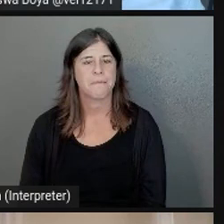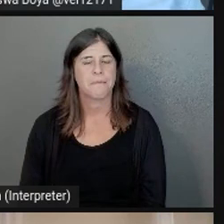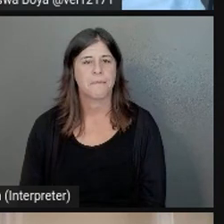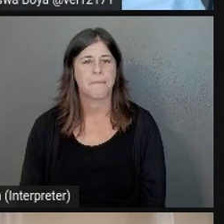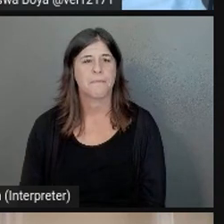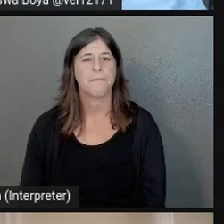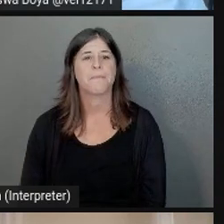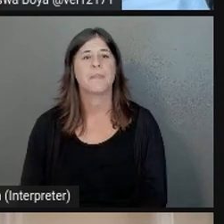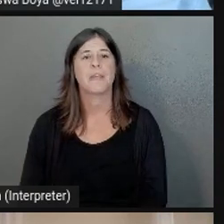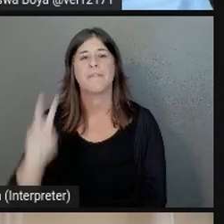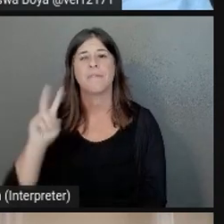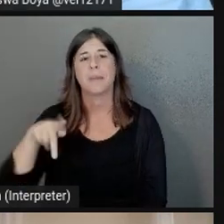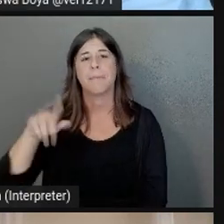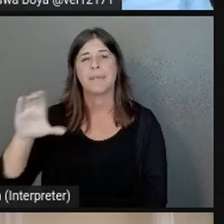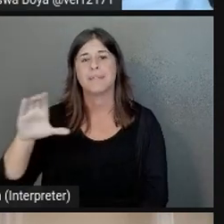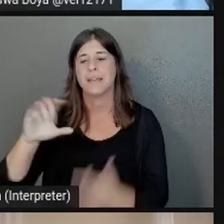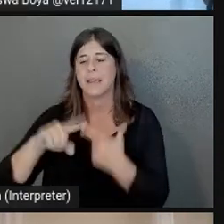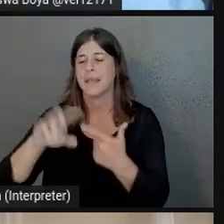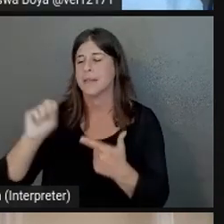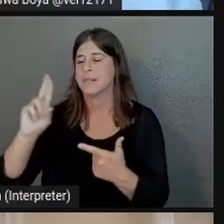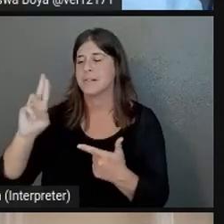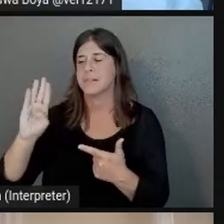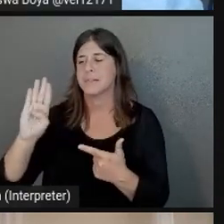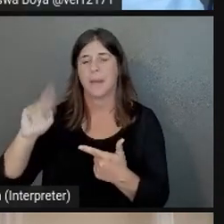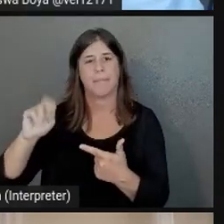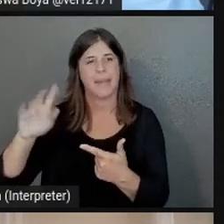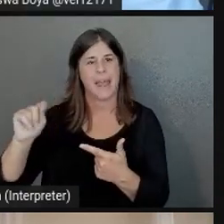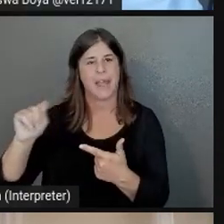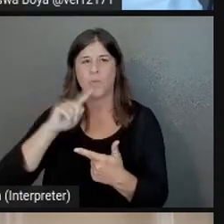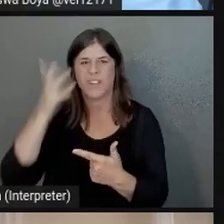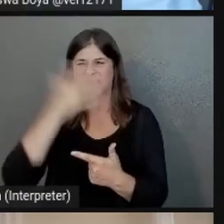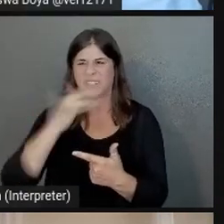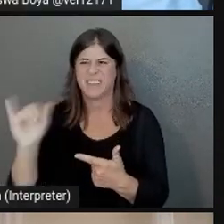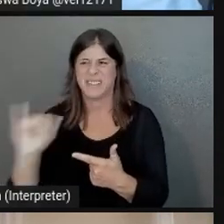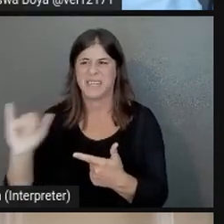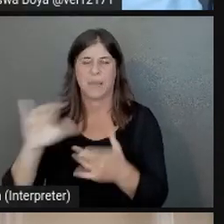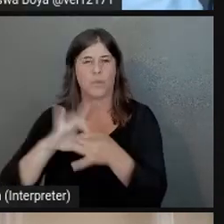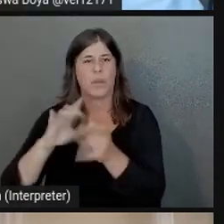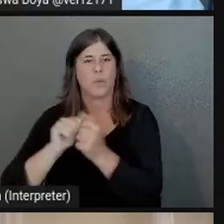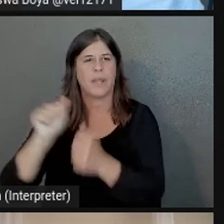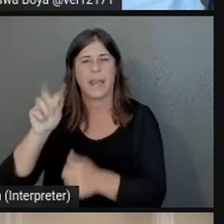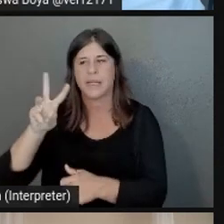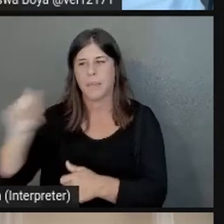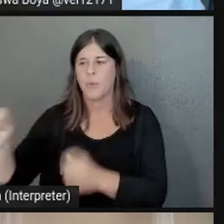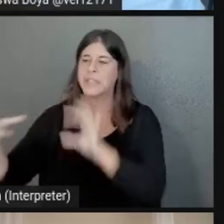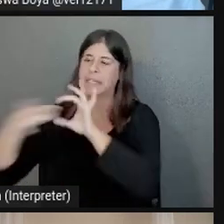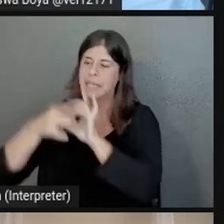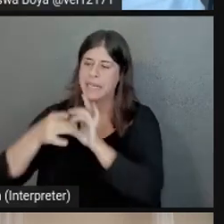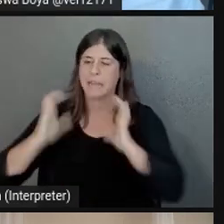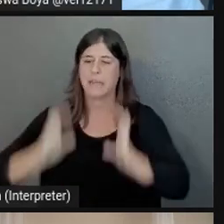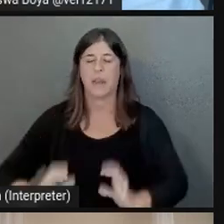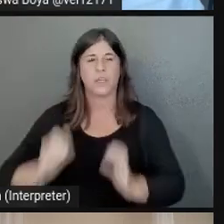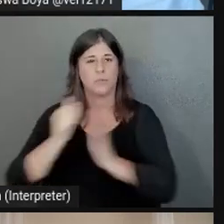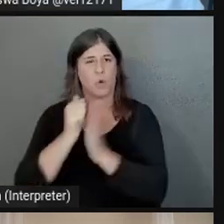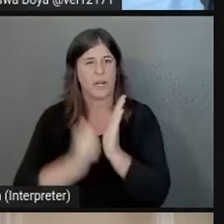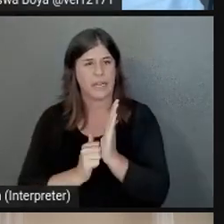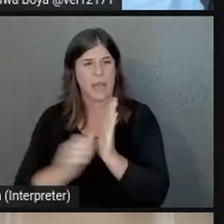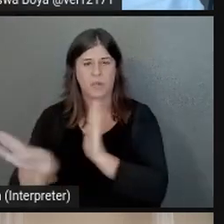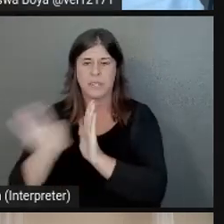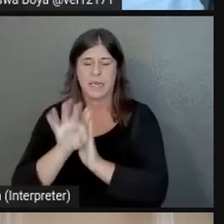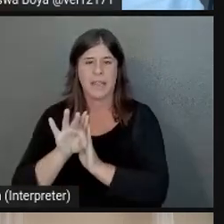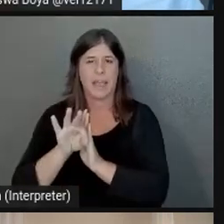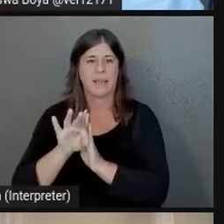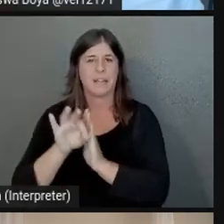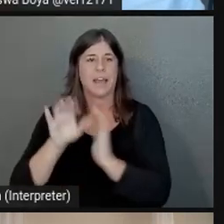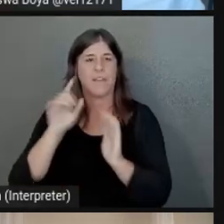In terms of the VPC and subnet, this is associated as the same as VMware Cloud on AWS, connecting the customer account and selecting the VPC and subnet